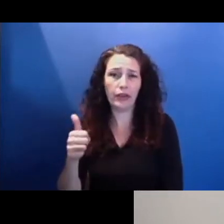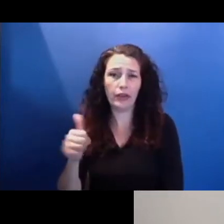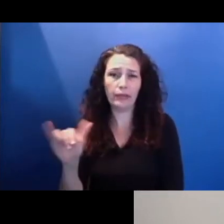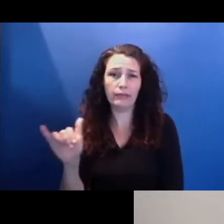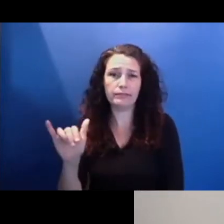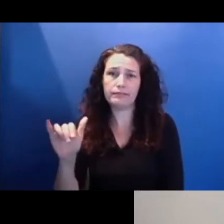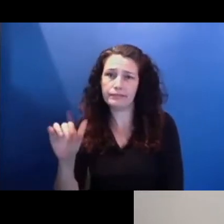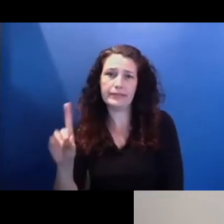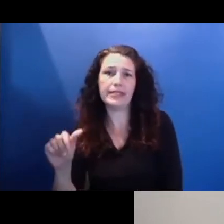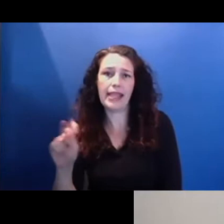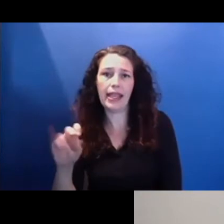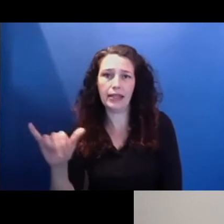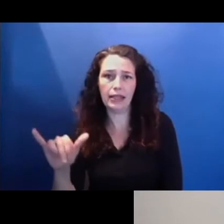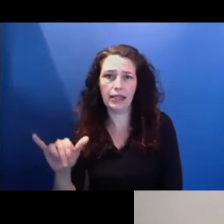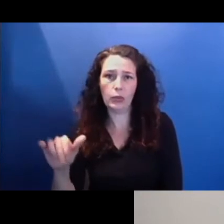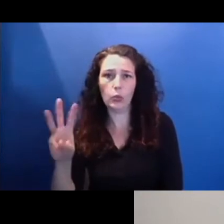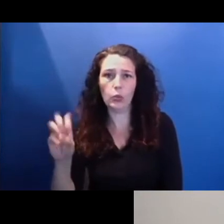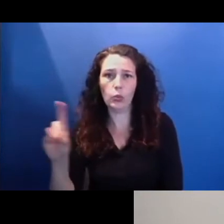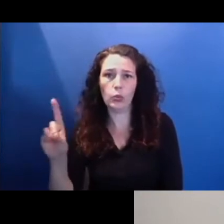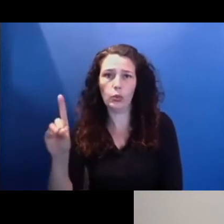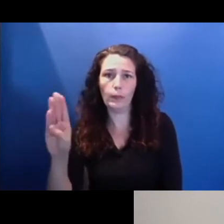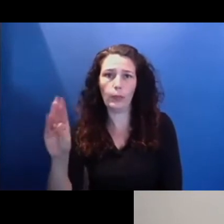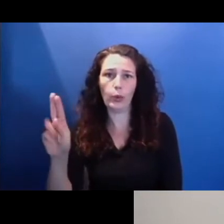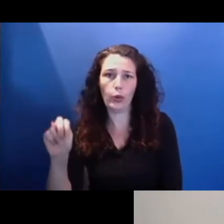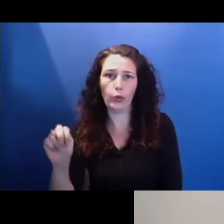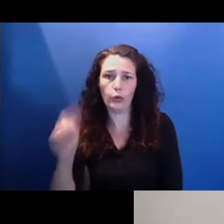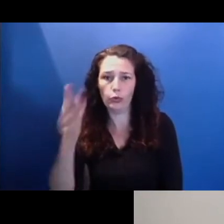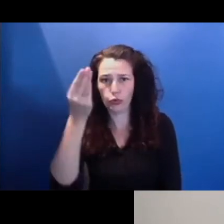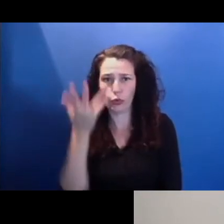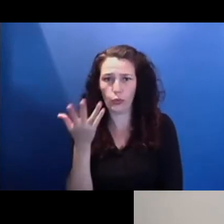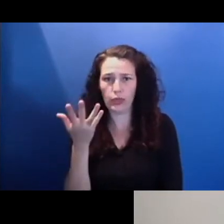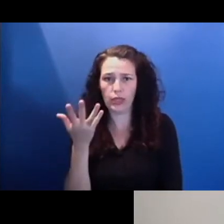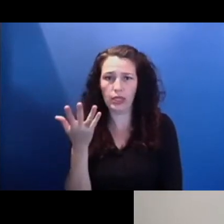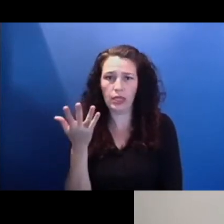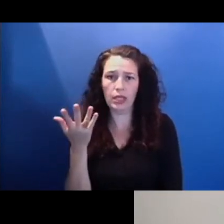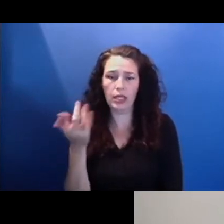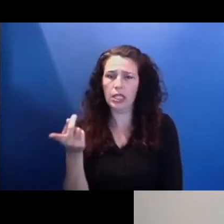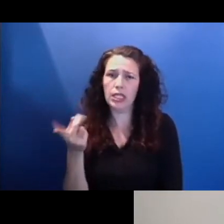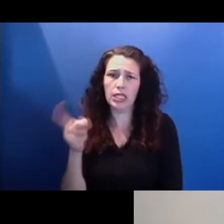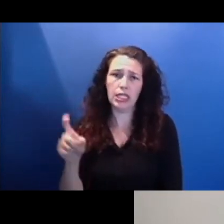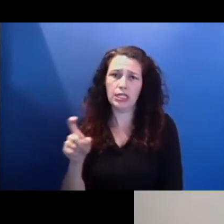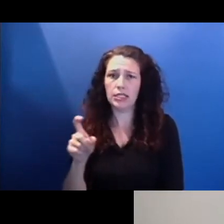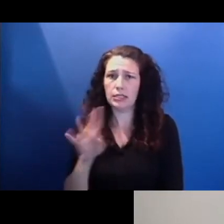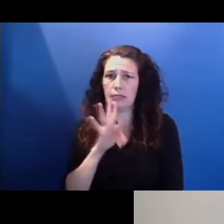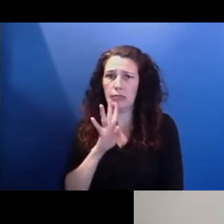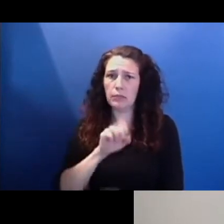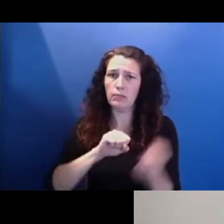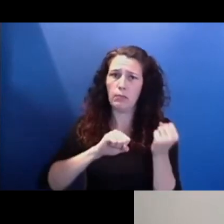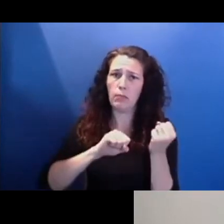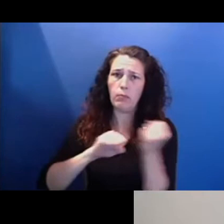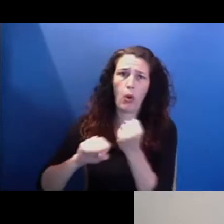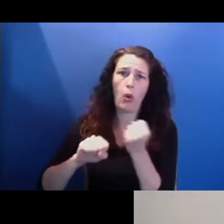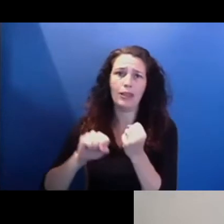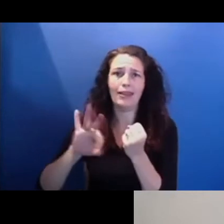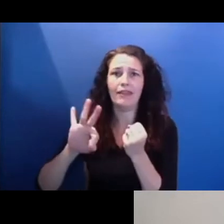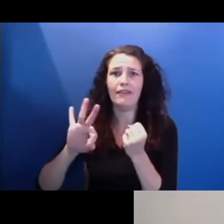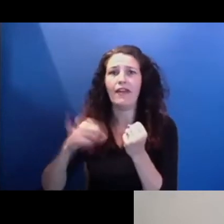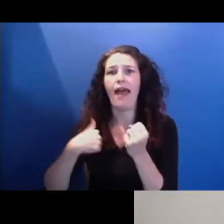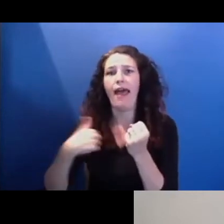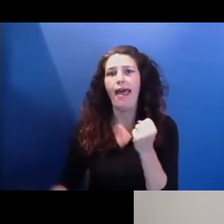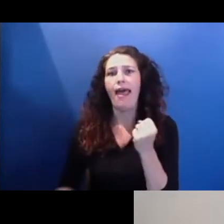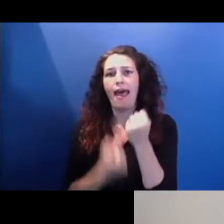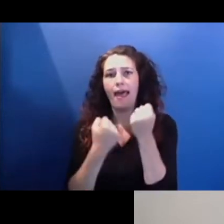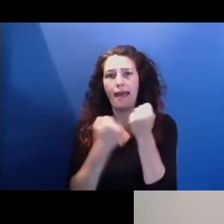encouraging me. But Danny Woodburn told me to speak boldly when I advocate, and that meant a lot to